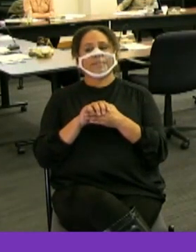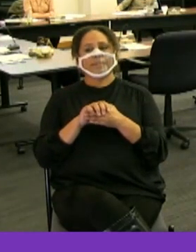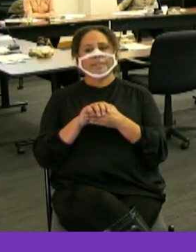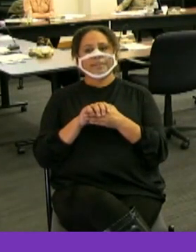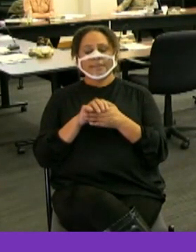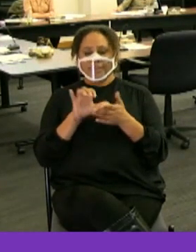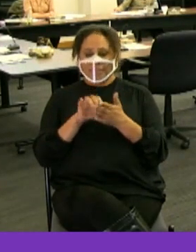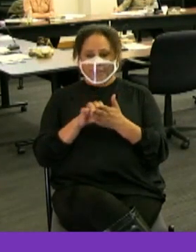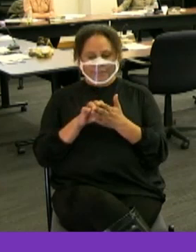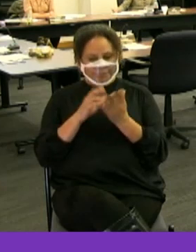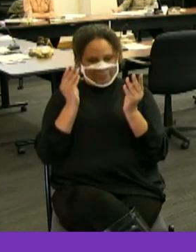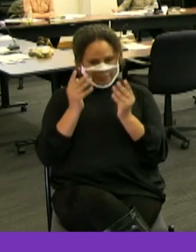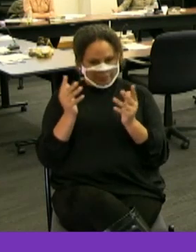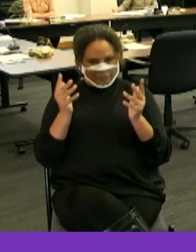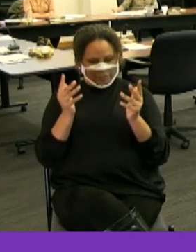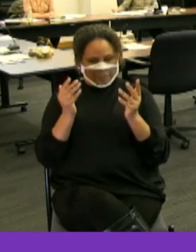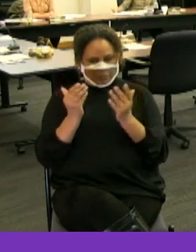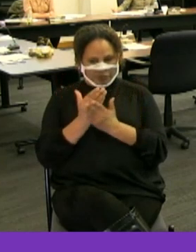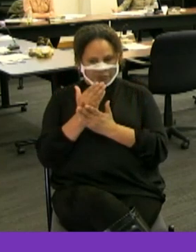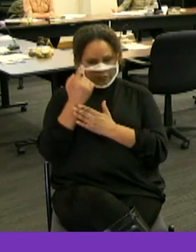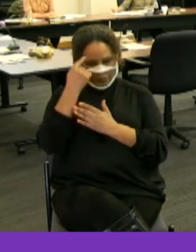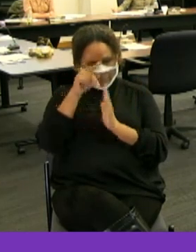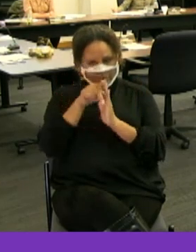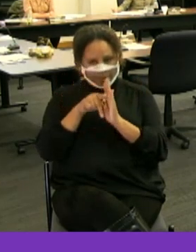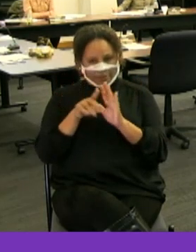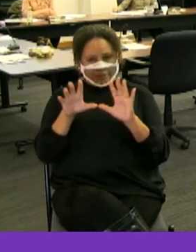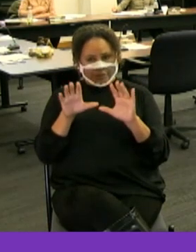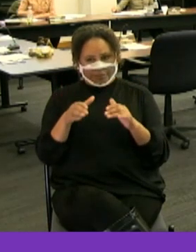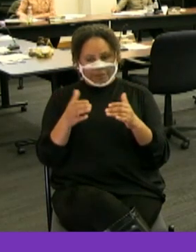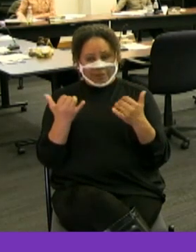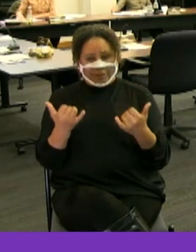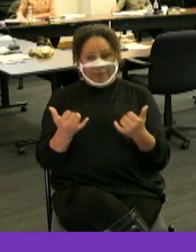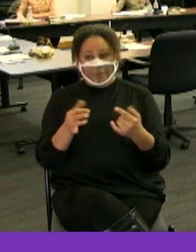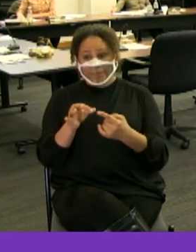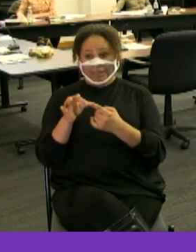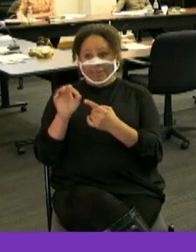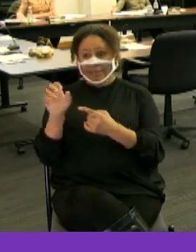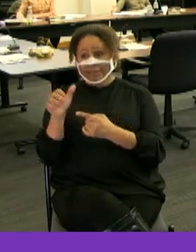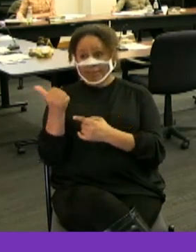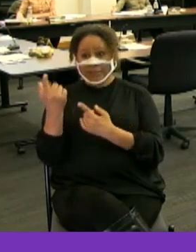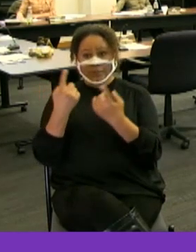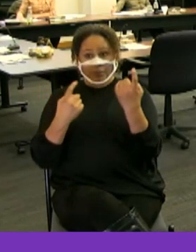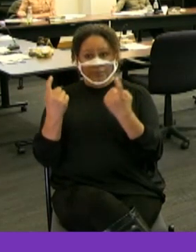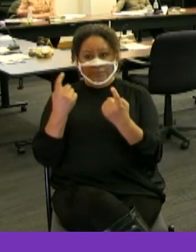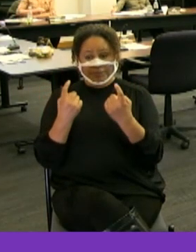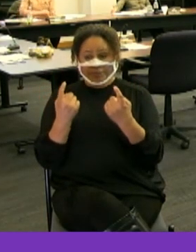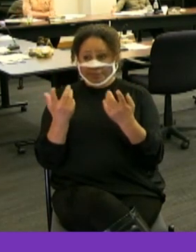my update for the policy committee at this time, unless there's any other questions.